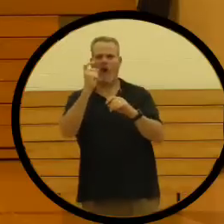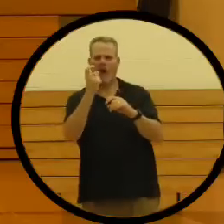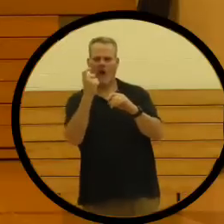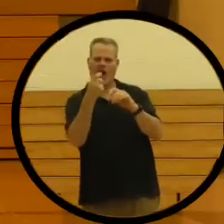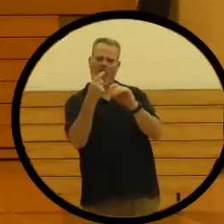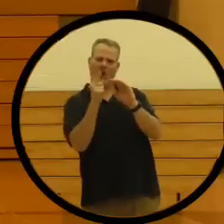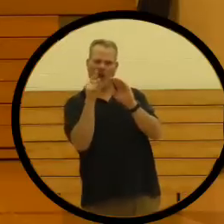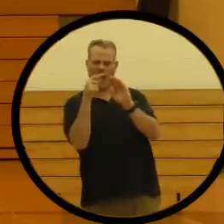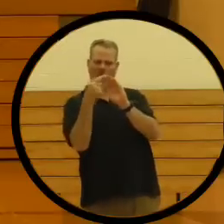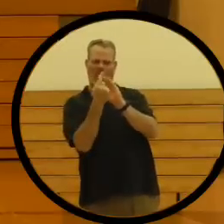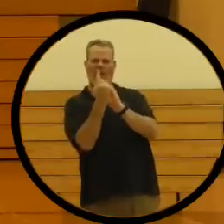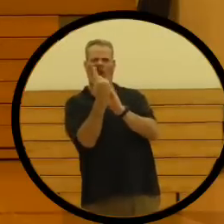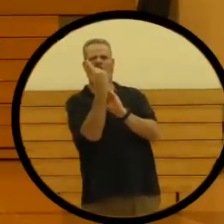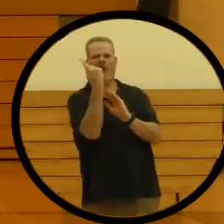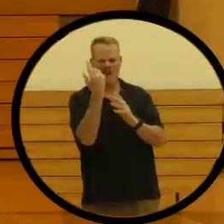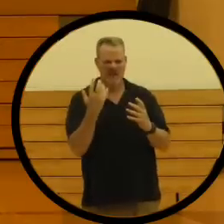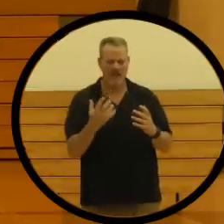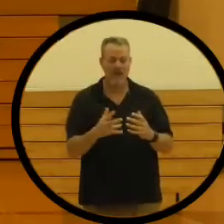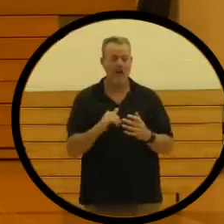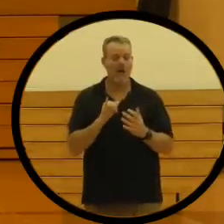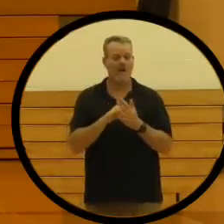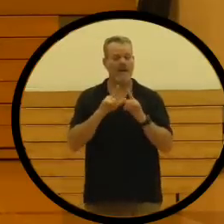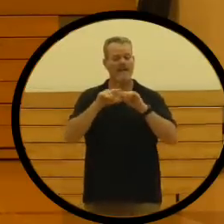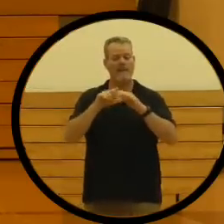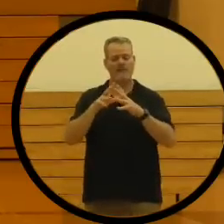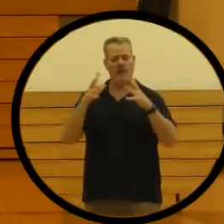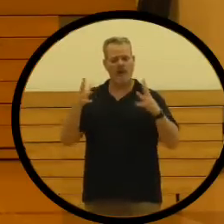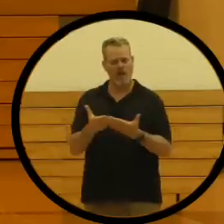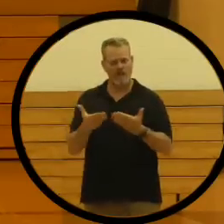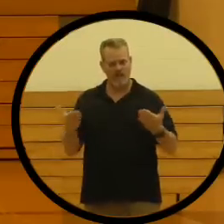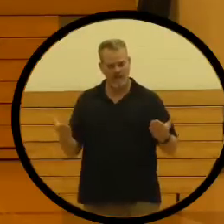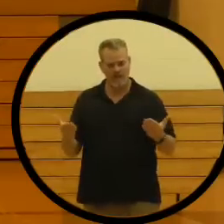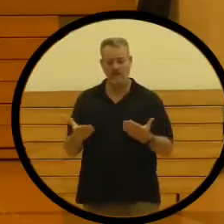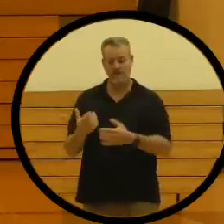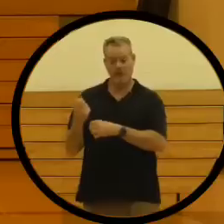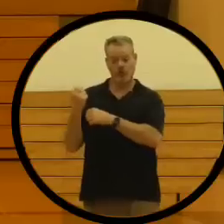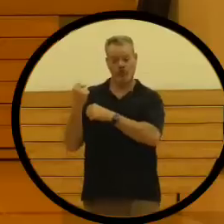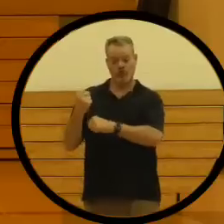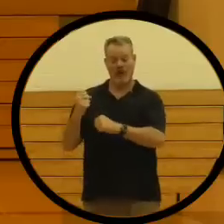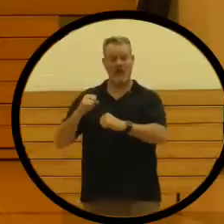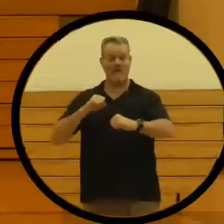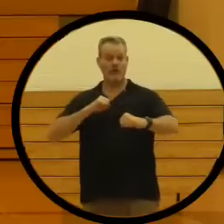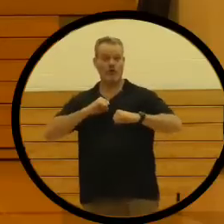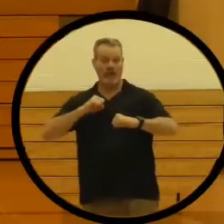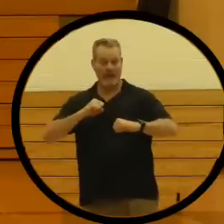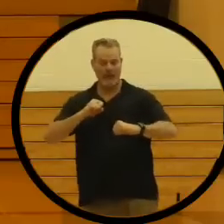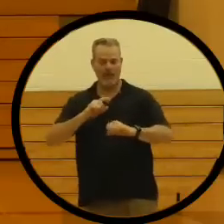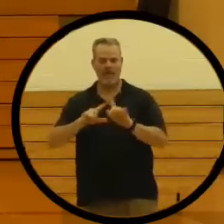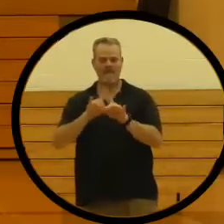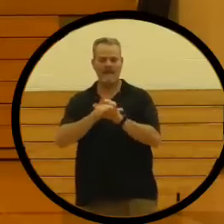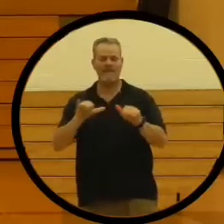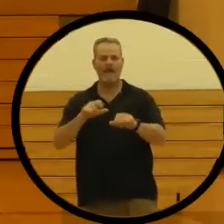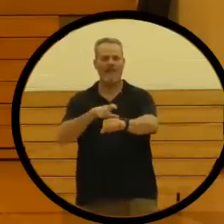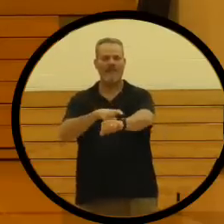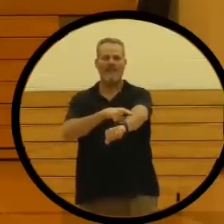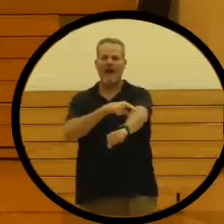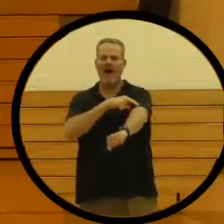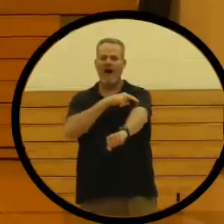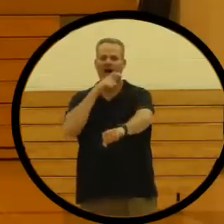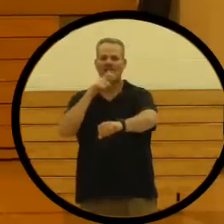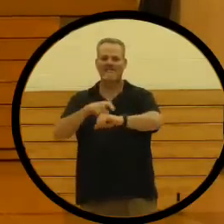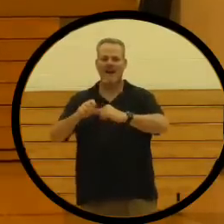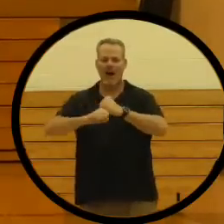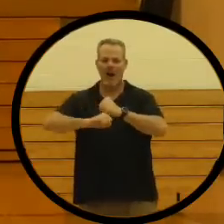right? So all of those things depend on not just the strength of the shaking, but the duration of the shaking as well.